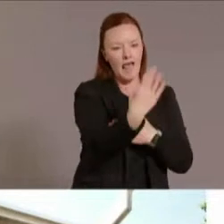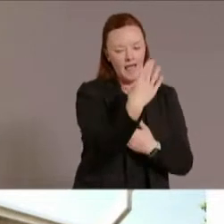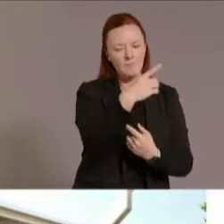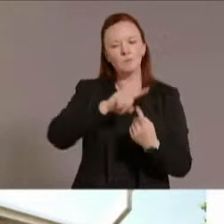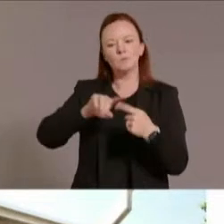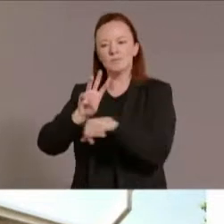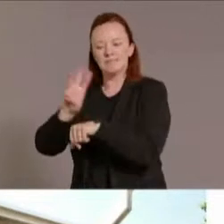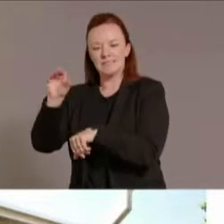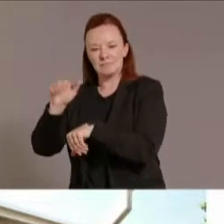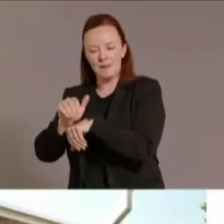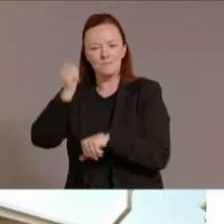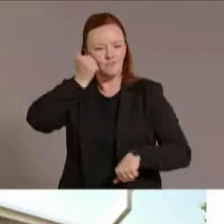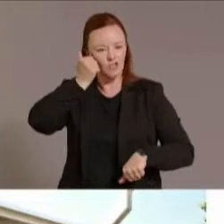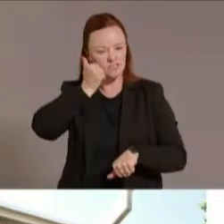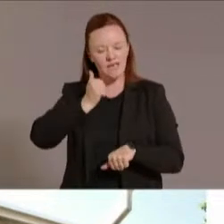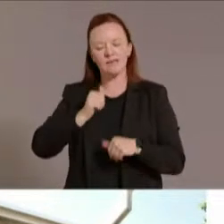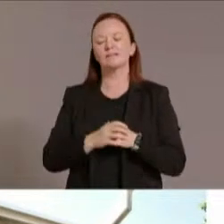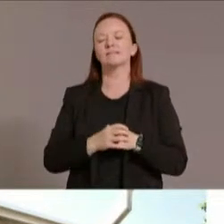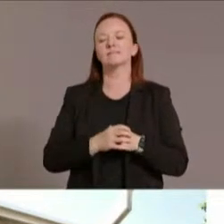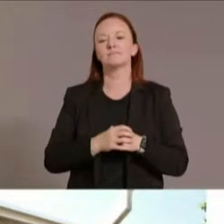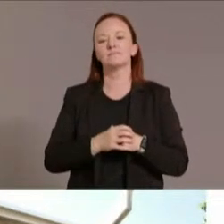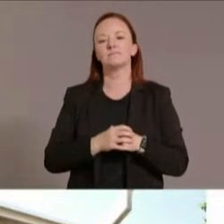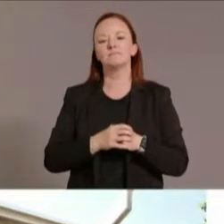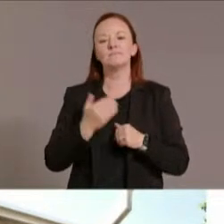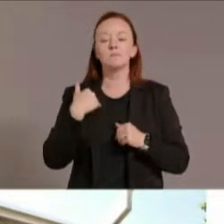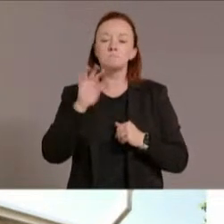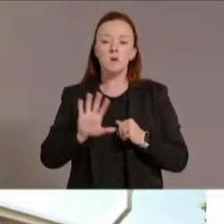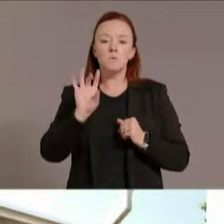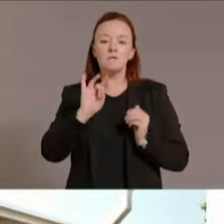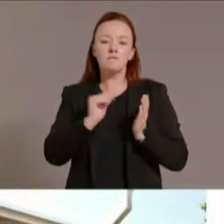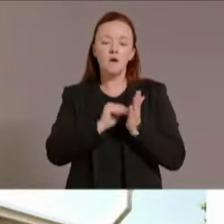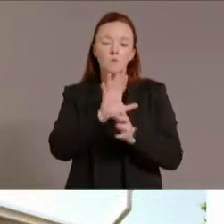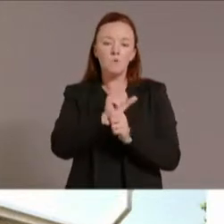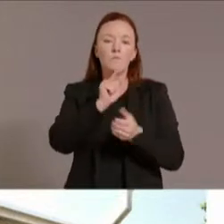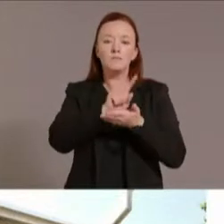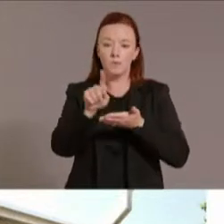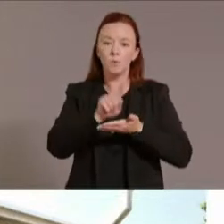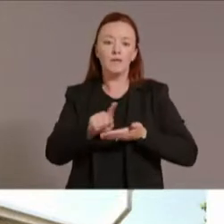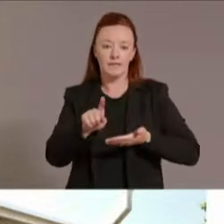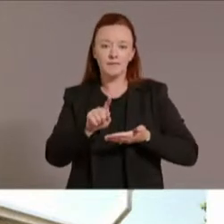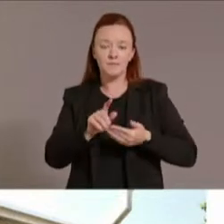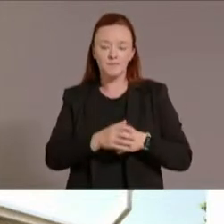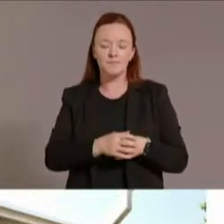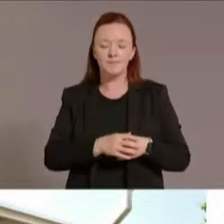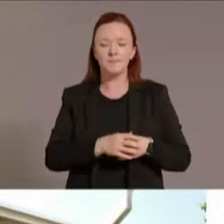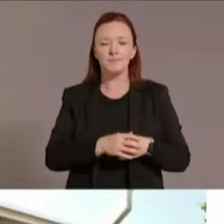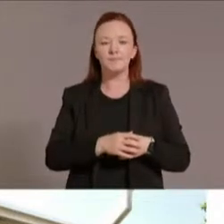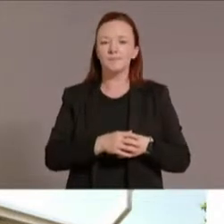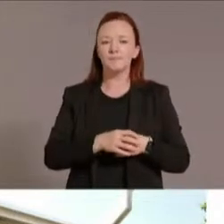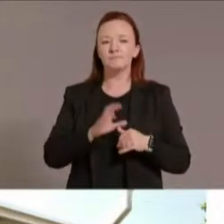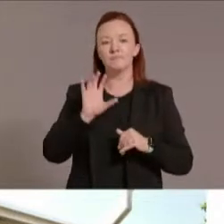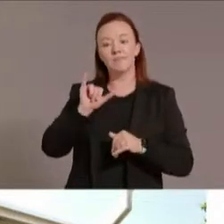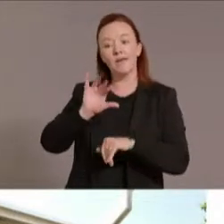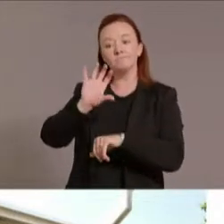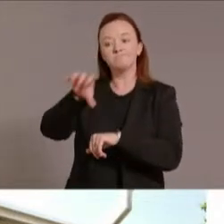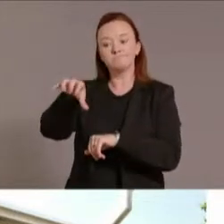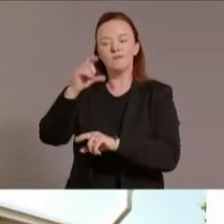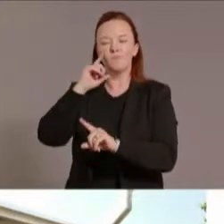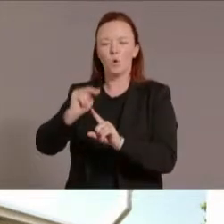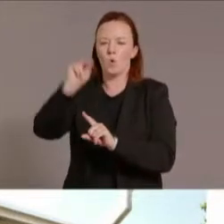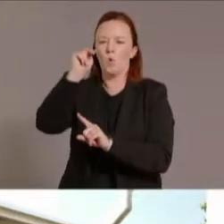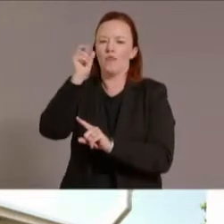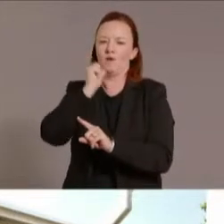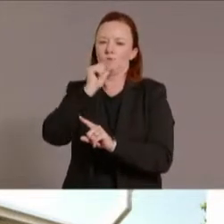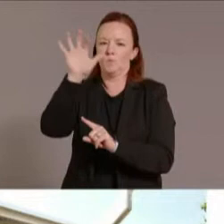p.m. and can also offer approximately 8,000 appointments per week. And that serves our Northern